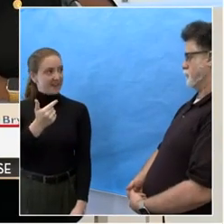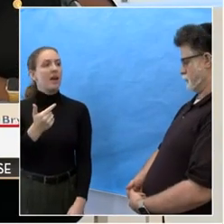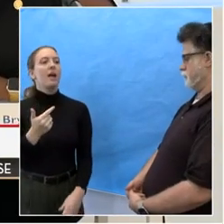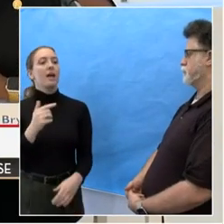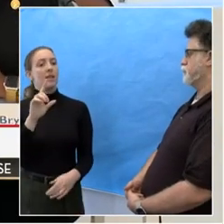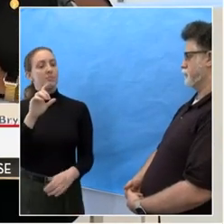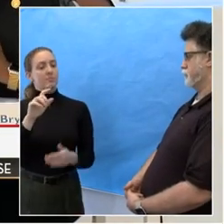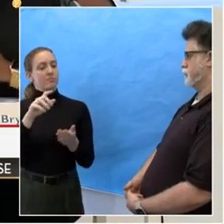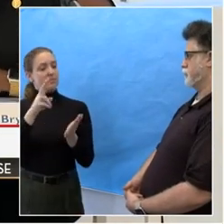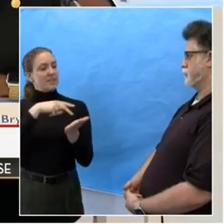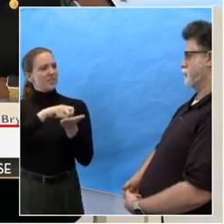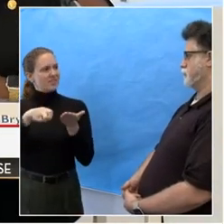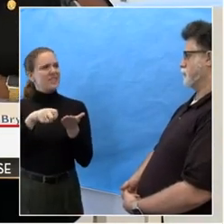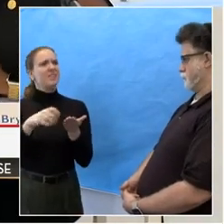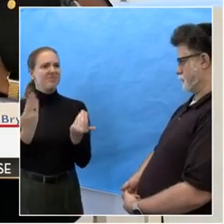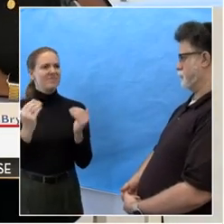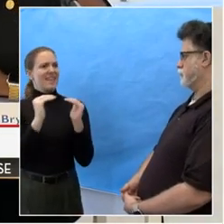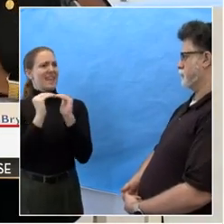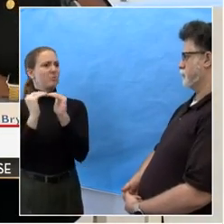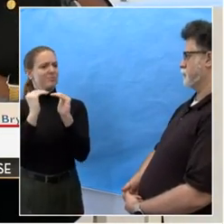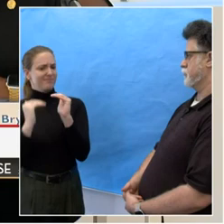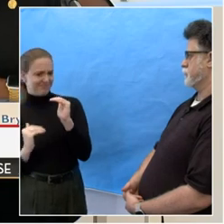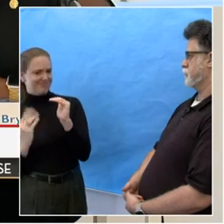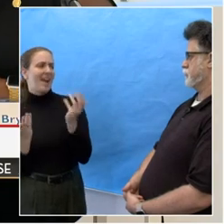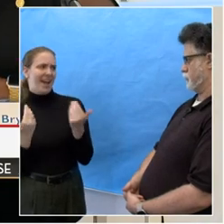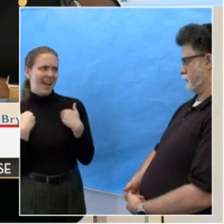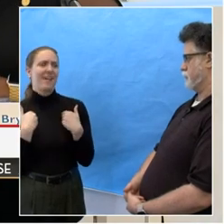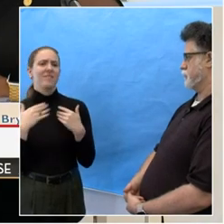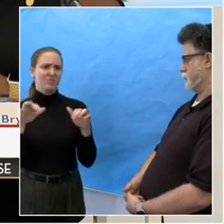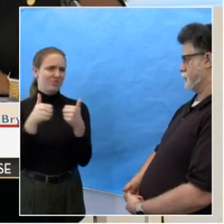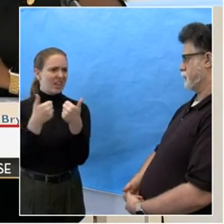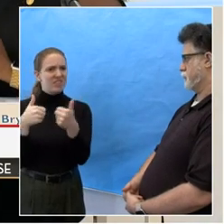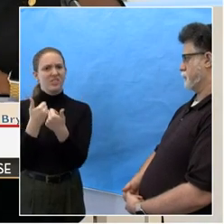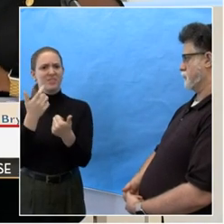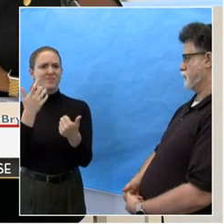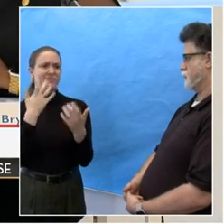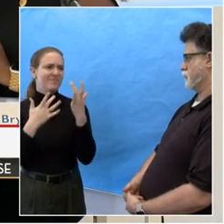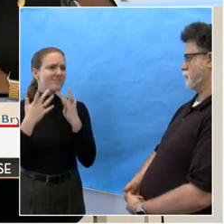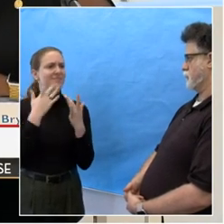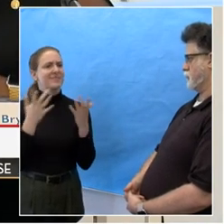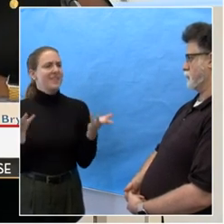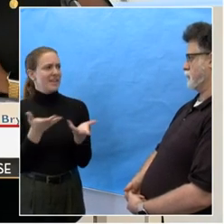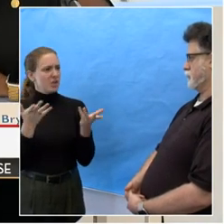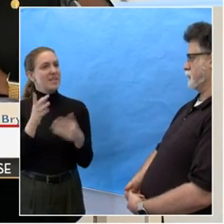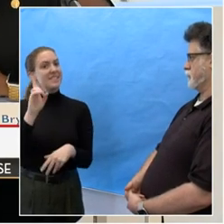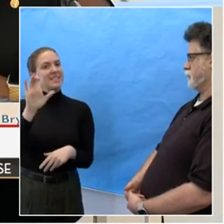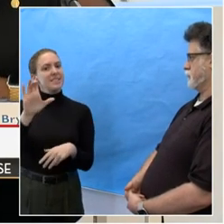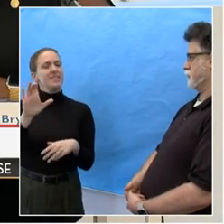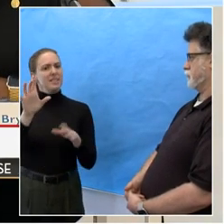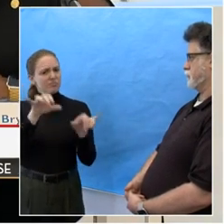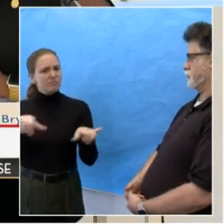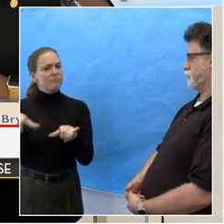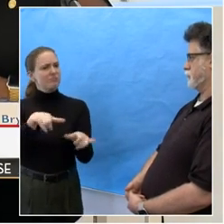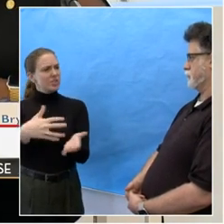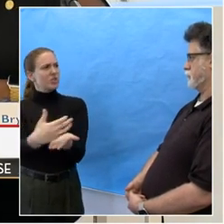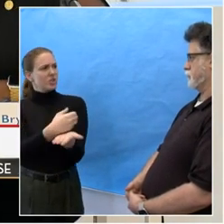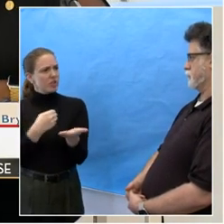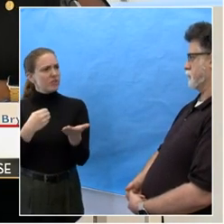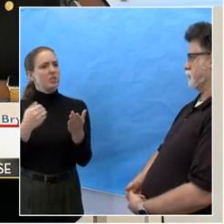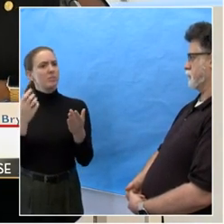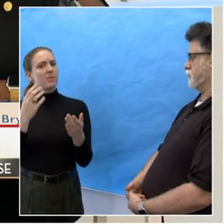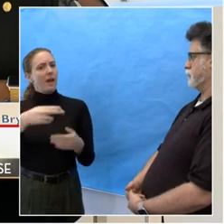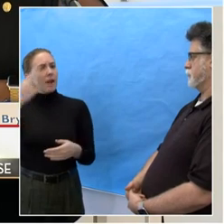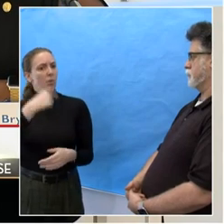our students, particularly in the district, deserve quality instruction, literacy instruction rooted